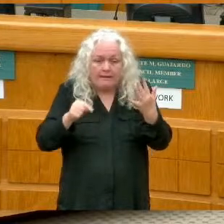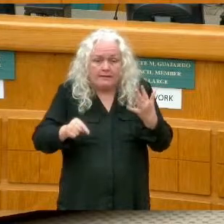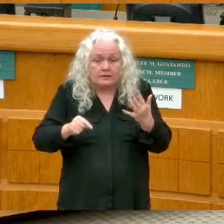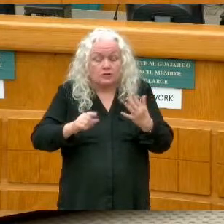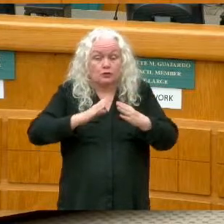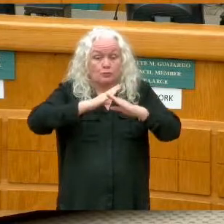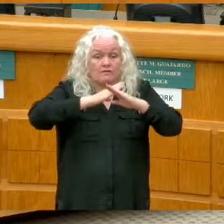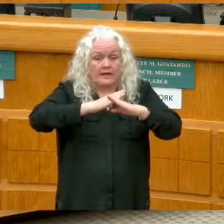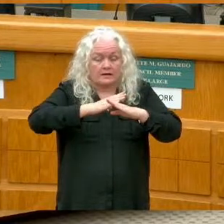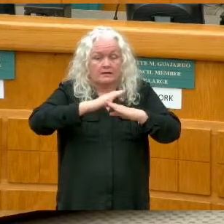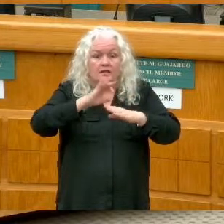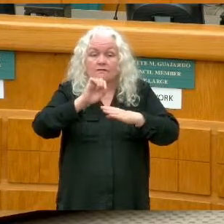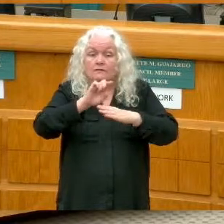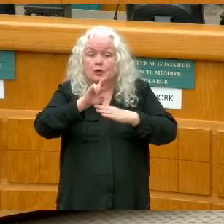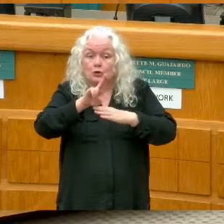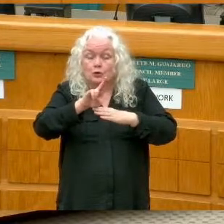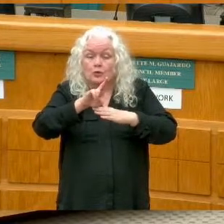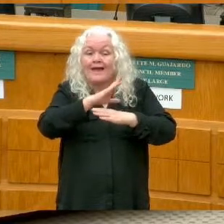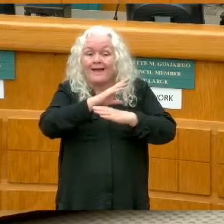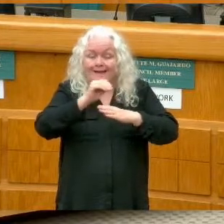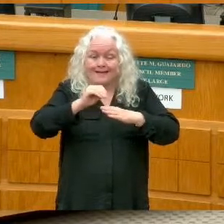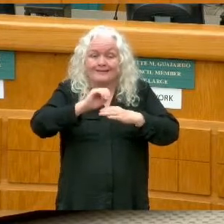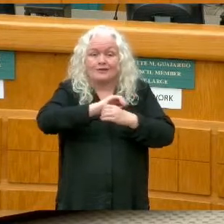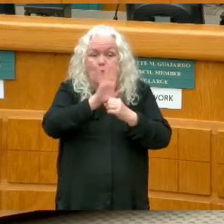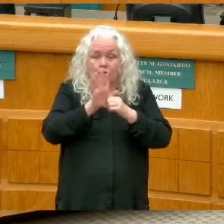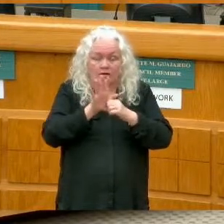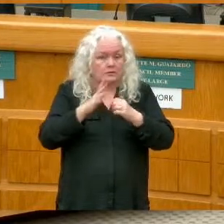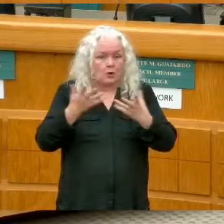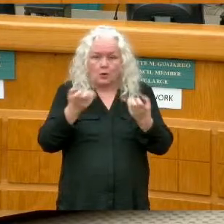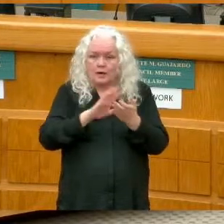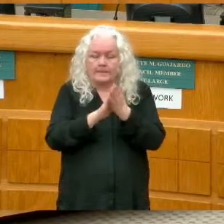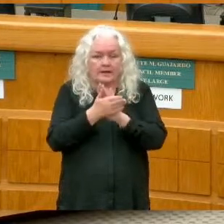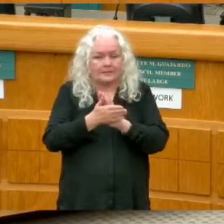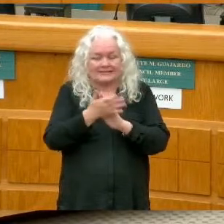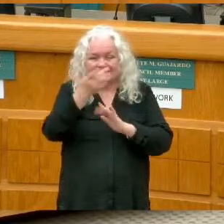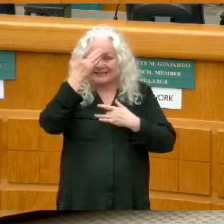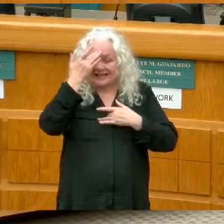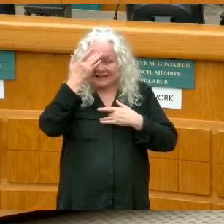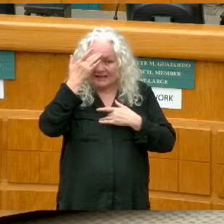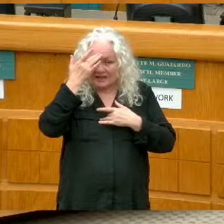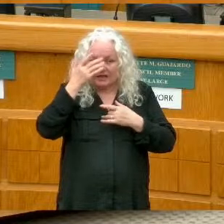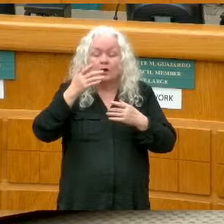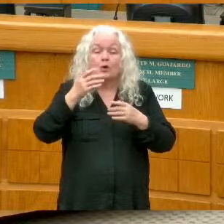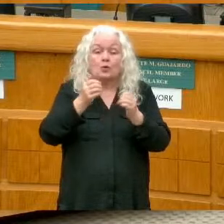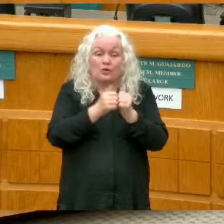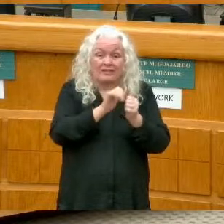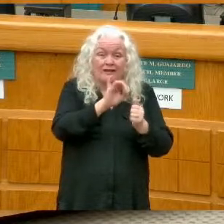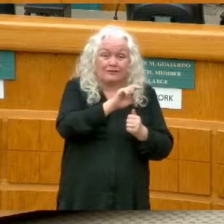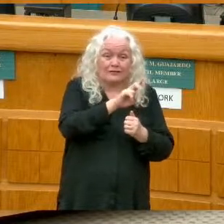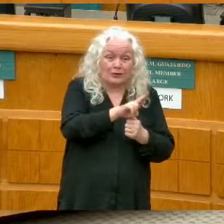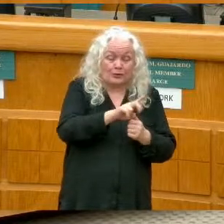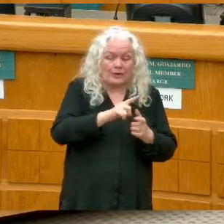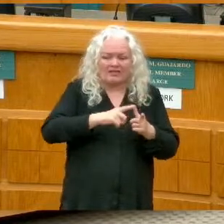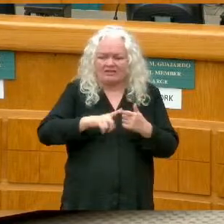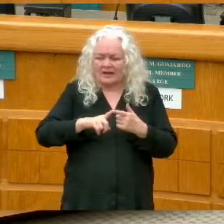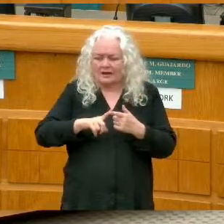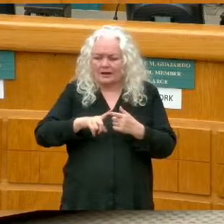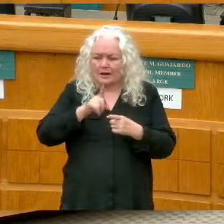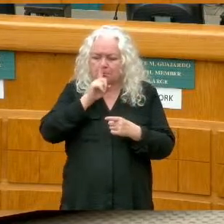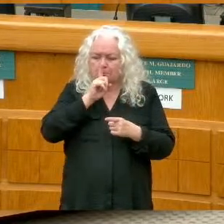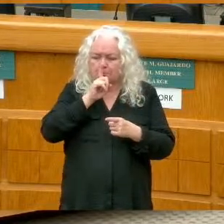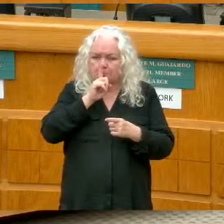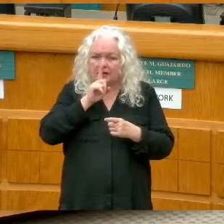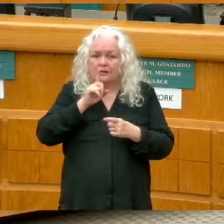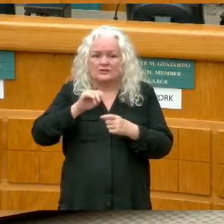getting flu and COVID-19. We do not want to get sick with the flu this flu season, and it is mistaken for